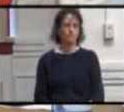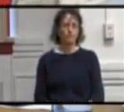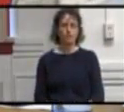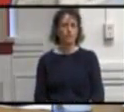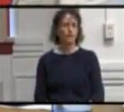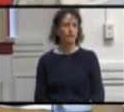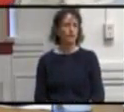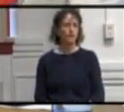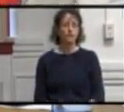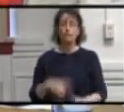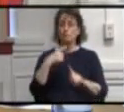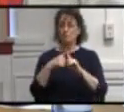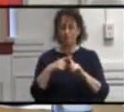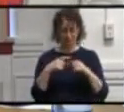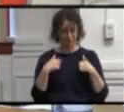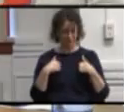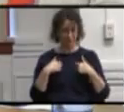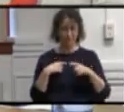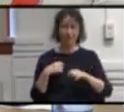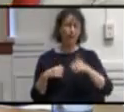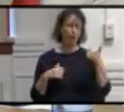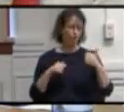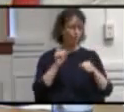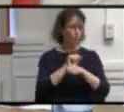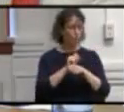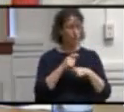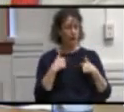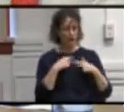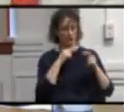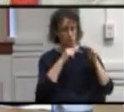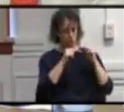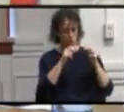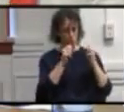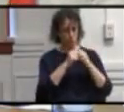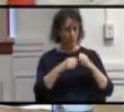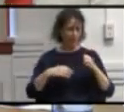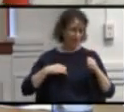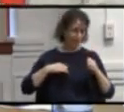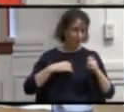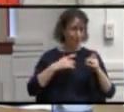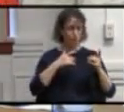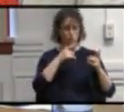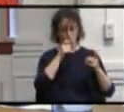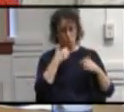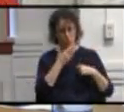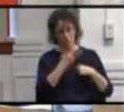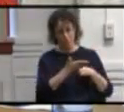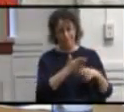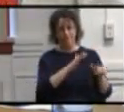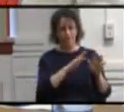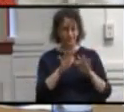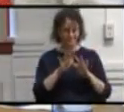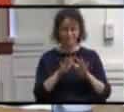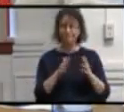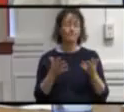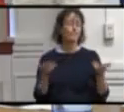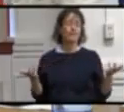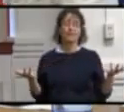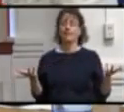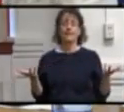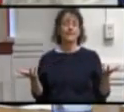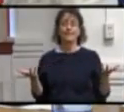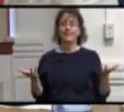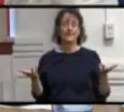tending to. I was negotiating with individual candidates, and we were meeting with other people. But ultimately,